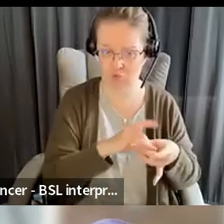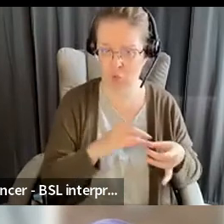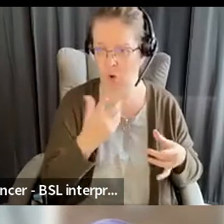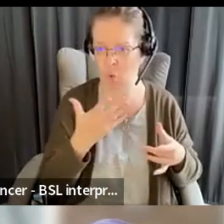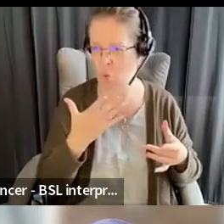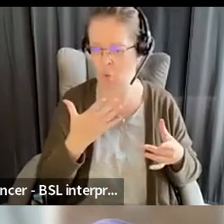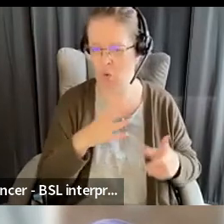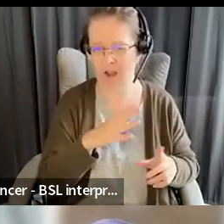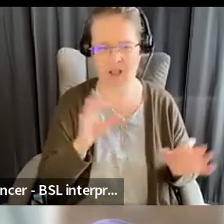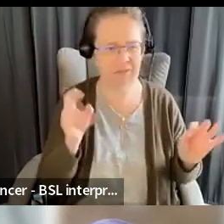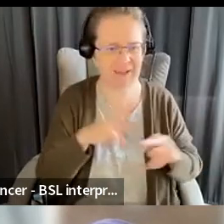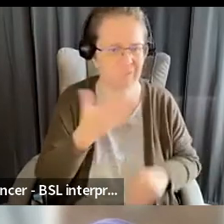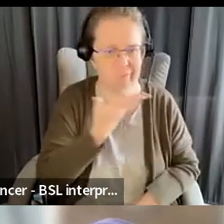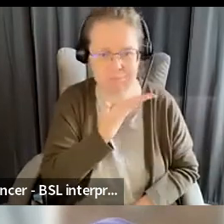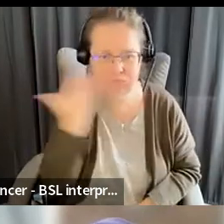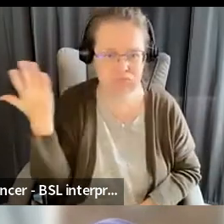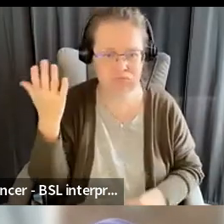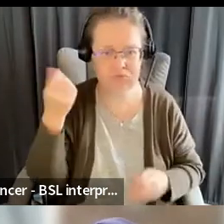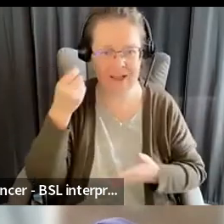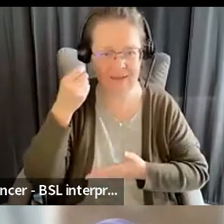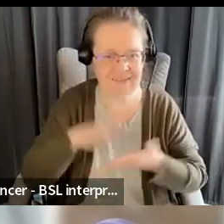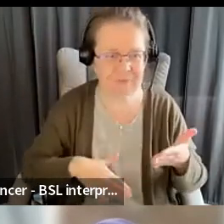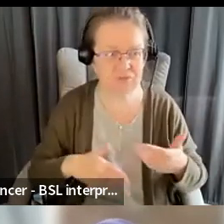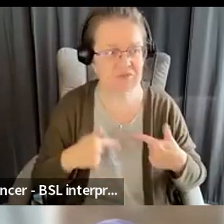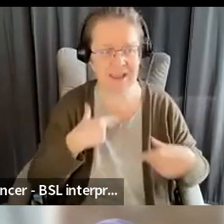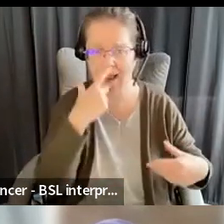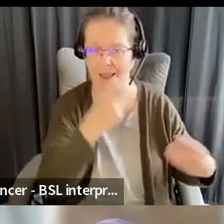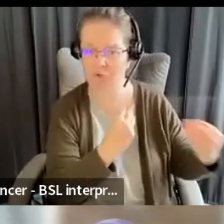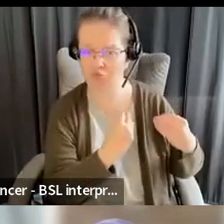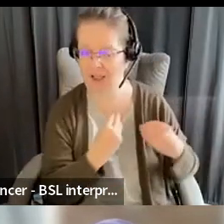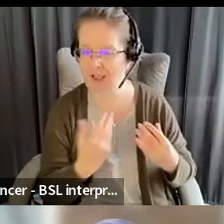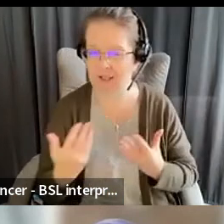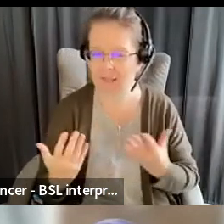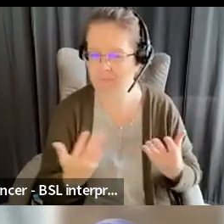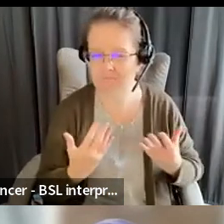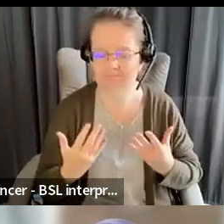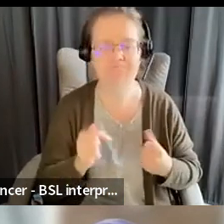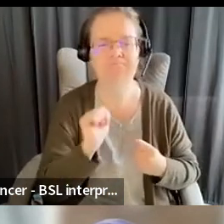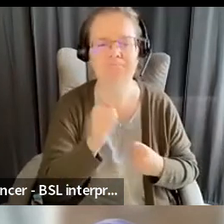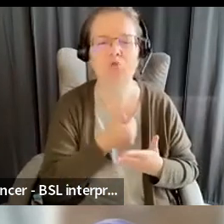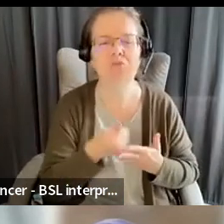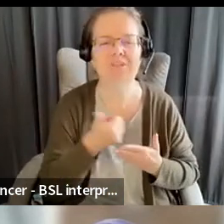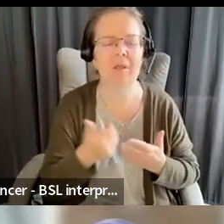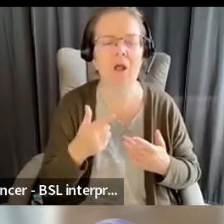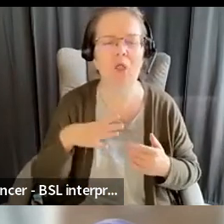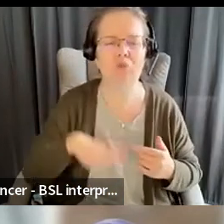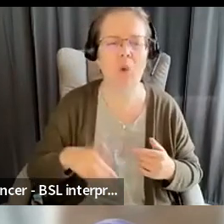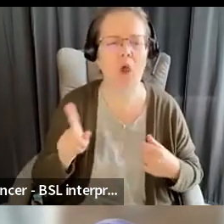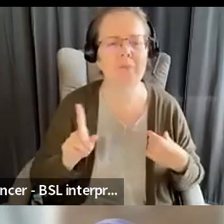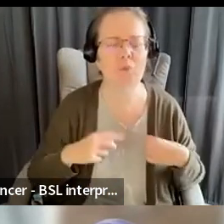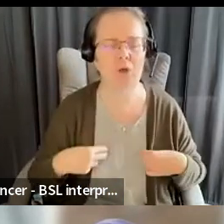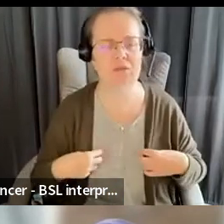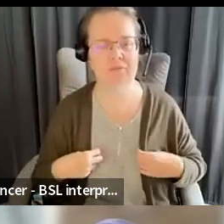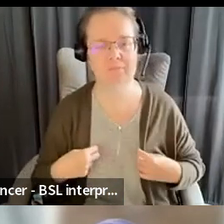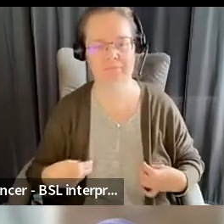What if they've got no experience? Can they be trained up? Like, what's typically your requirement? Yeah, I